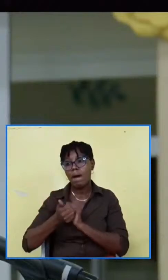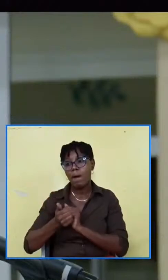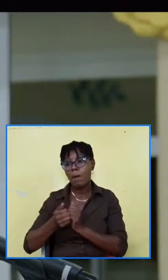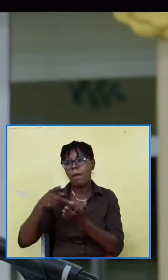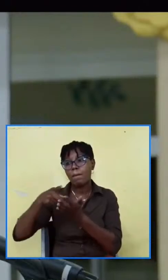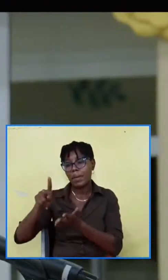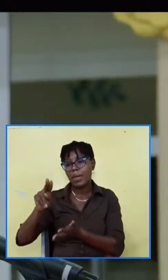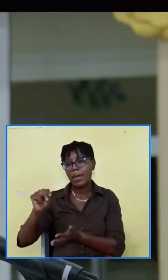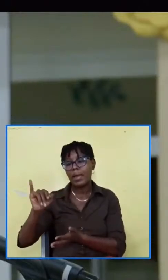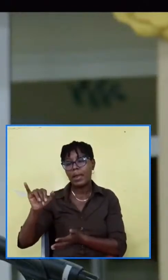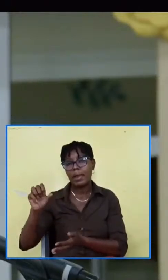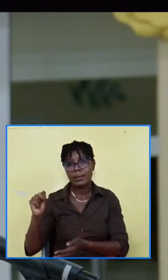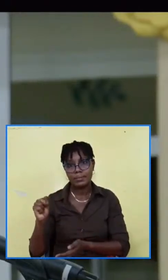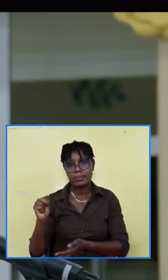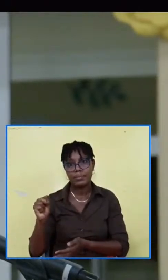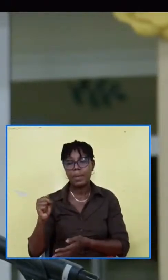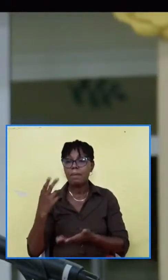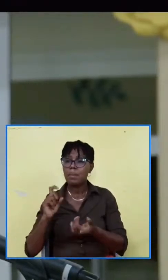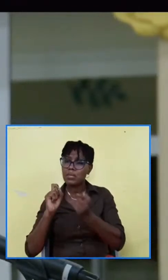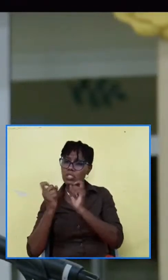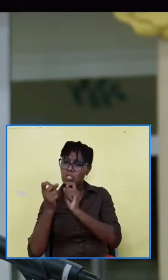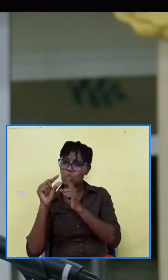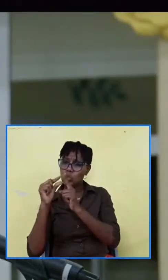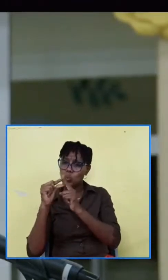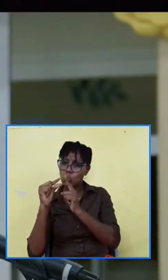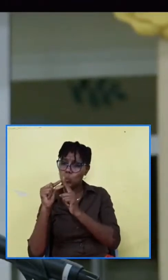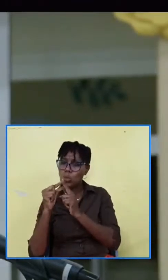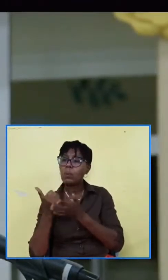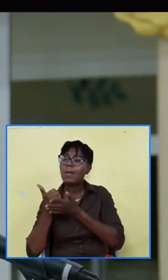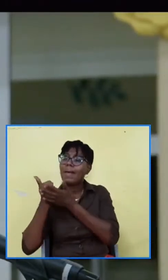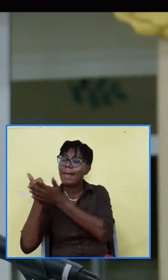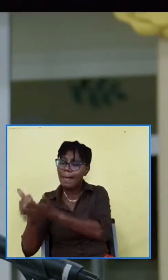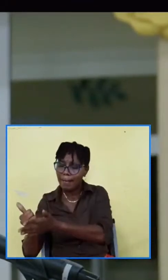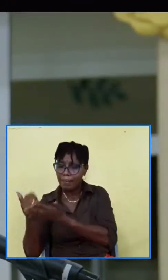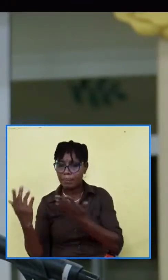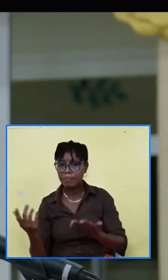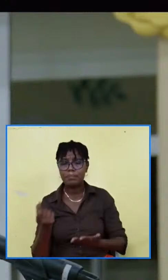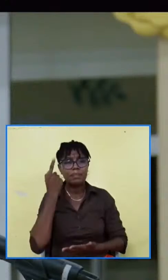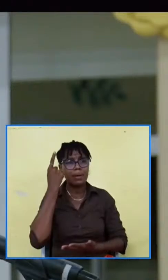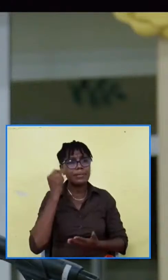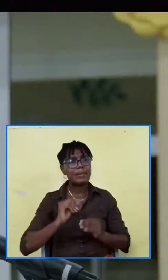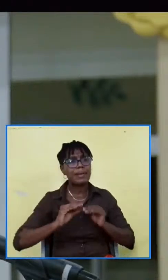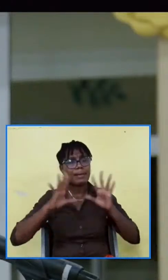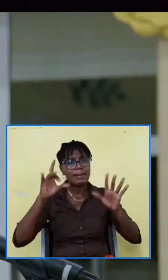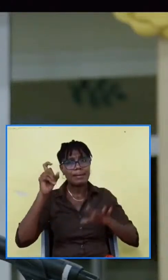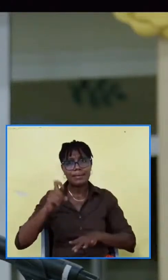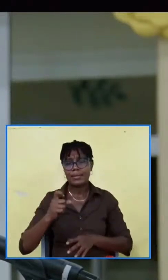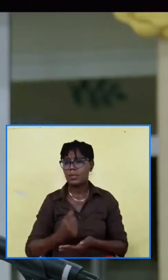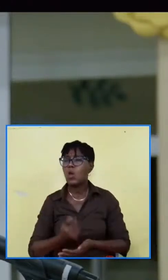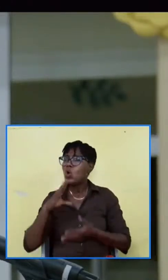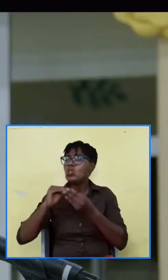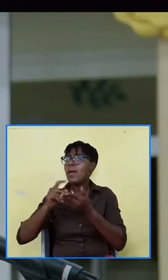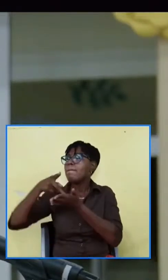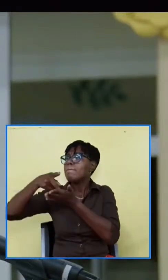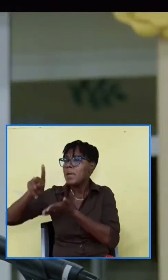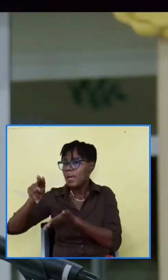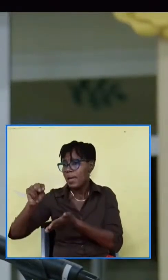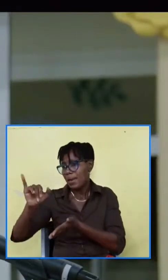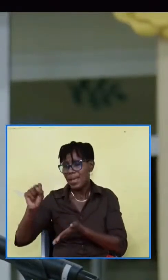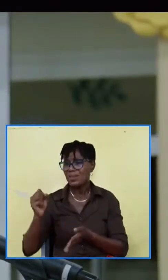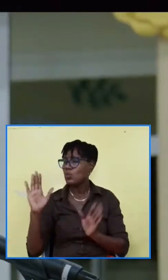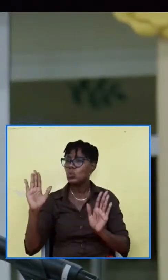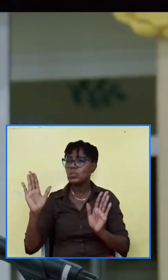change a bit of the wording, it may trigger a different way of understanding. Insure yourself at NIS, not pay NIS. Insure yourself at